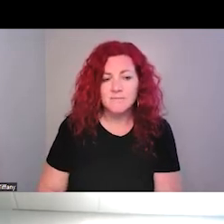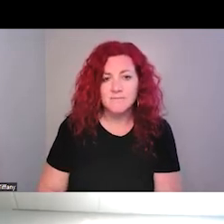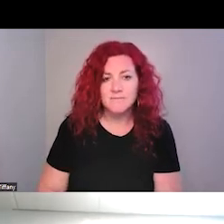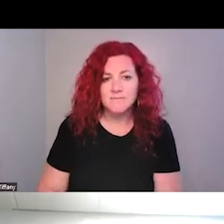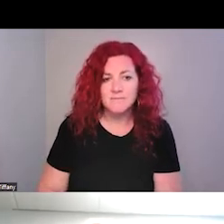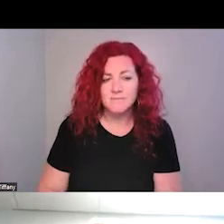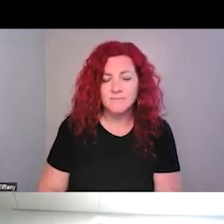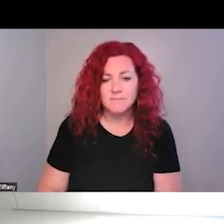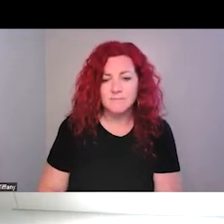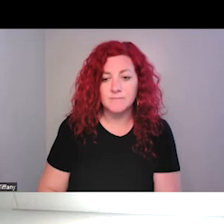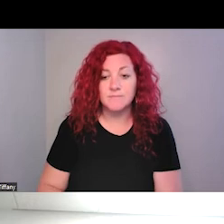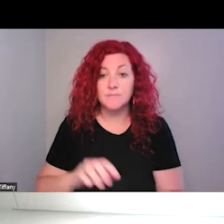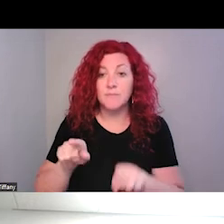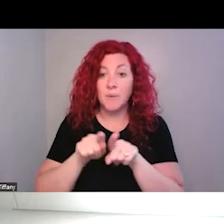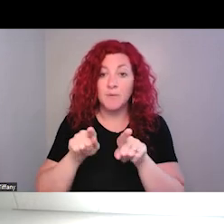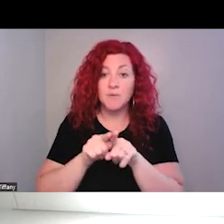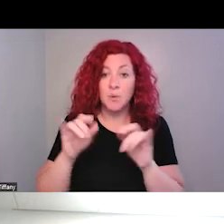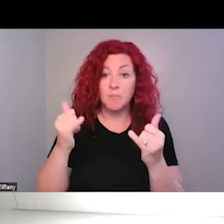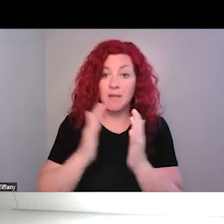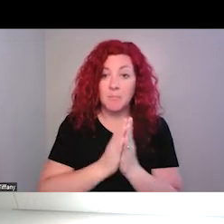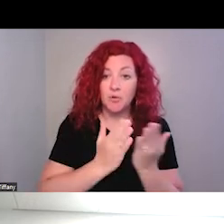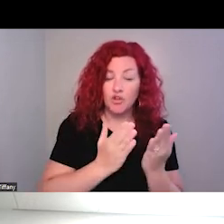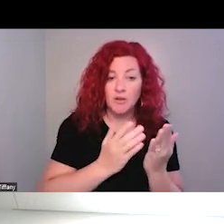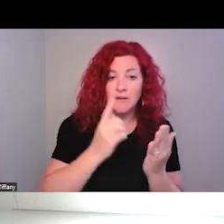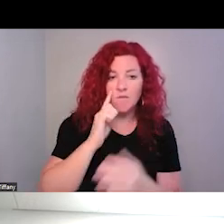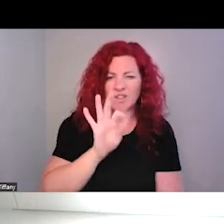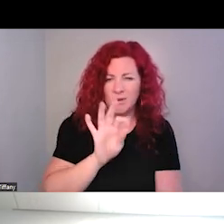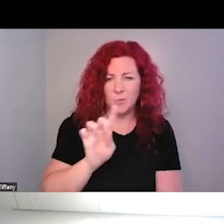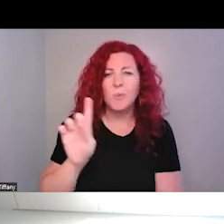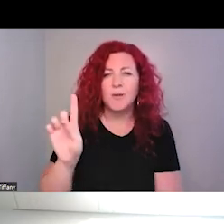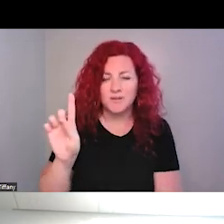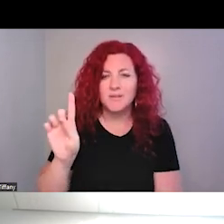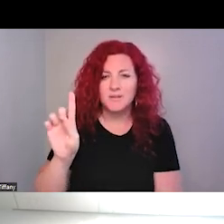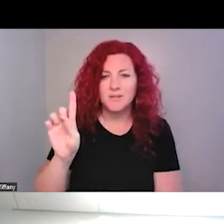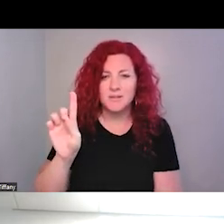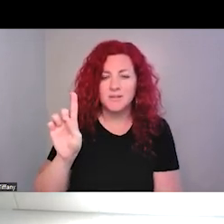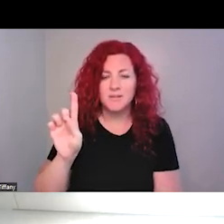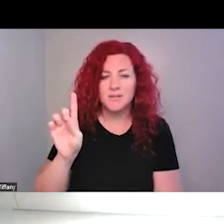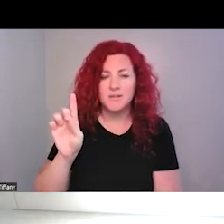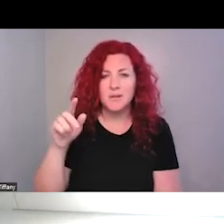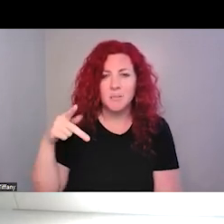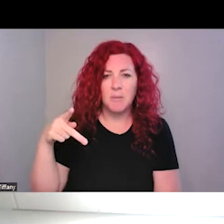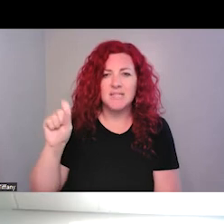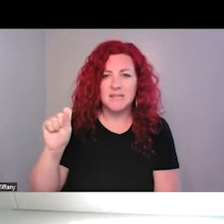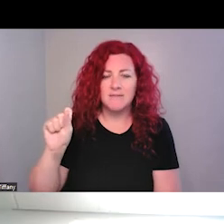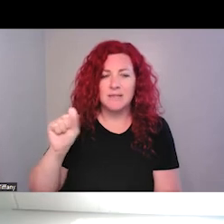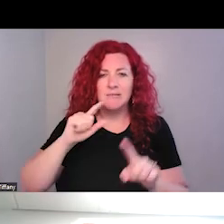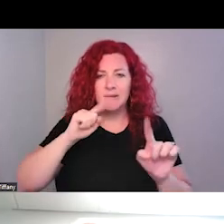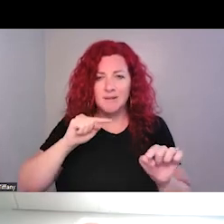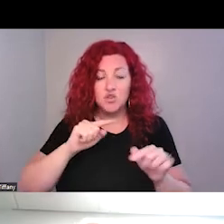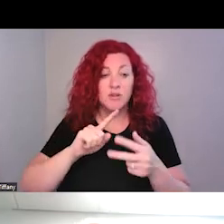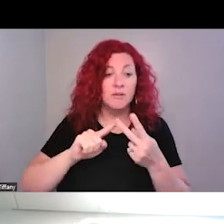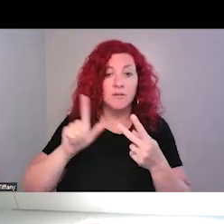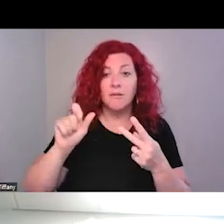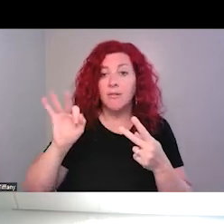course, have been the playbooks for 911 public safety answering points and lifeline